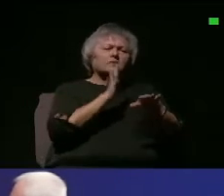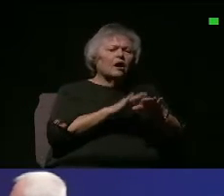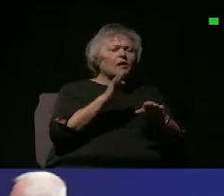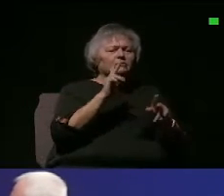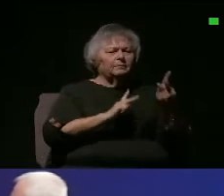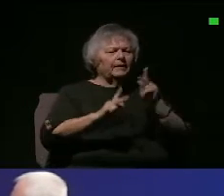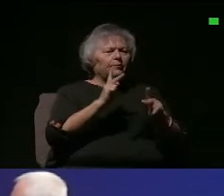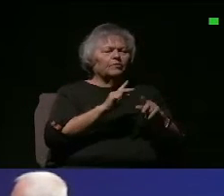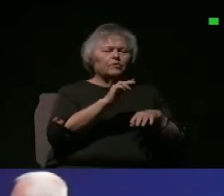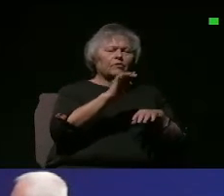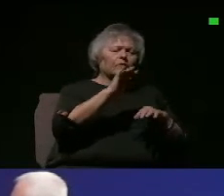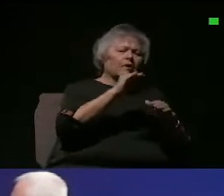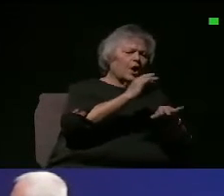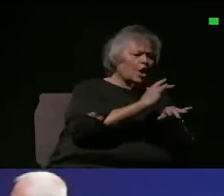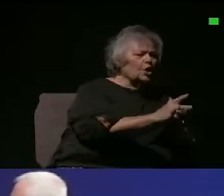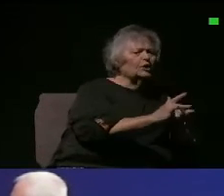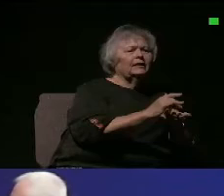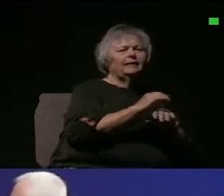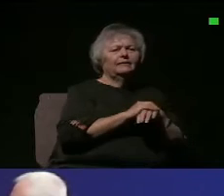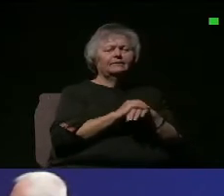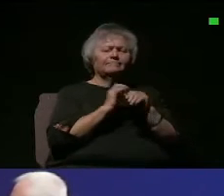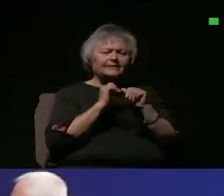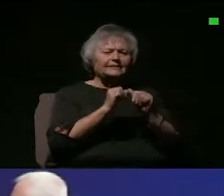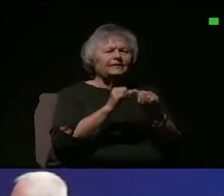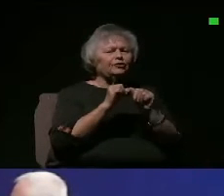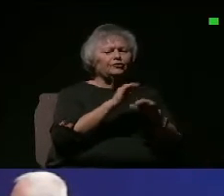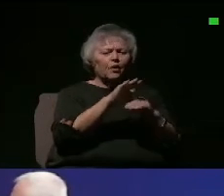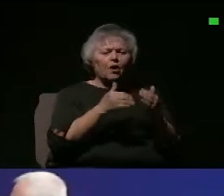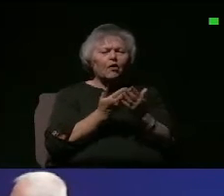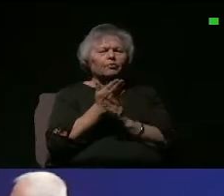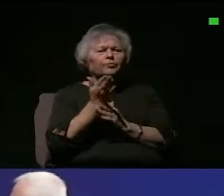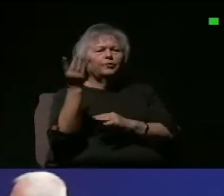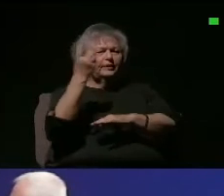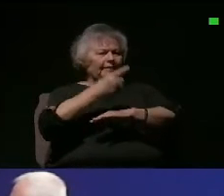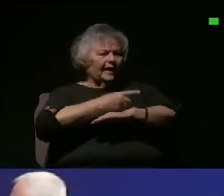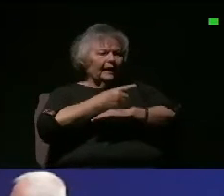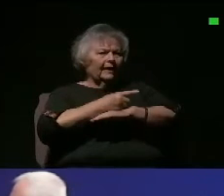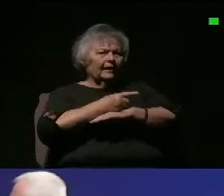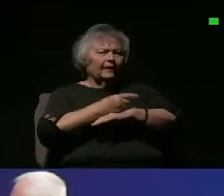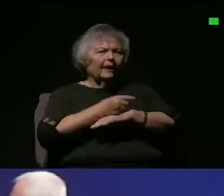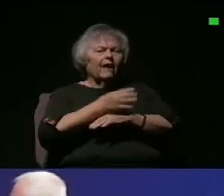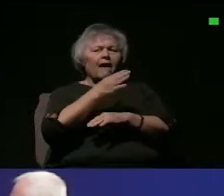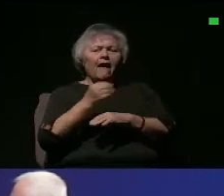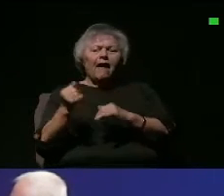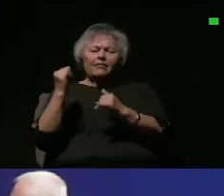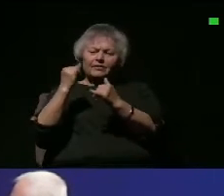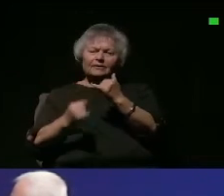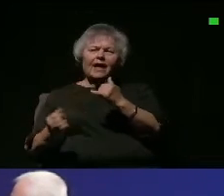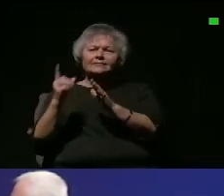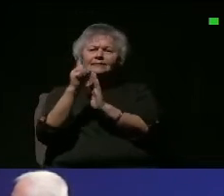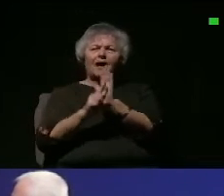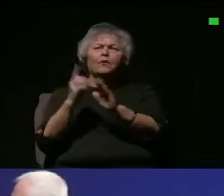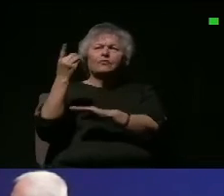hour, in the sixth hour, in the ninth hour, even again in the 11th hour, when there's only 1 hour